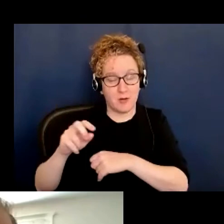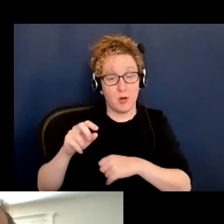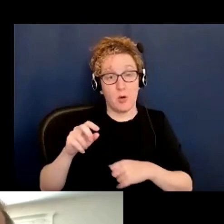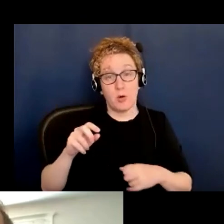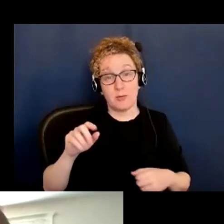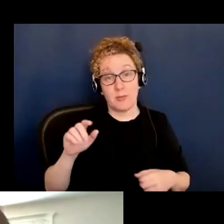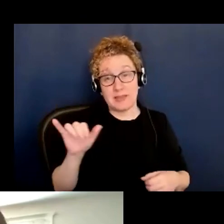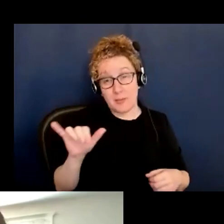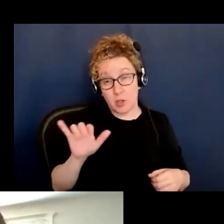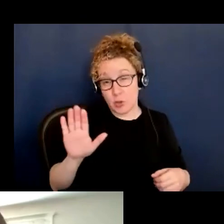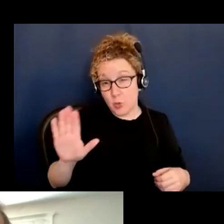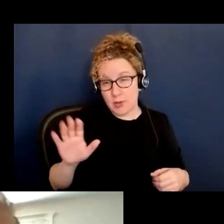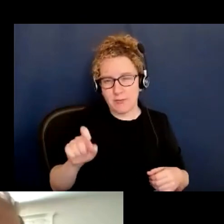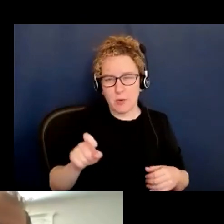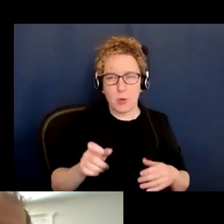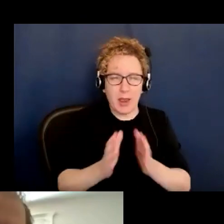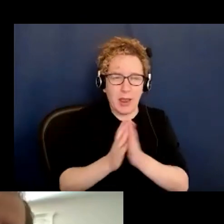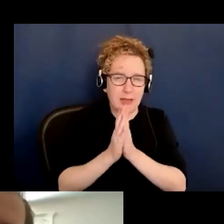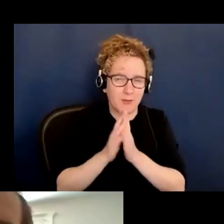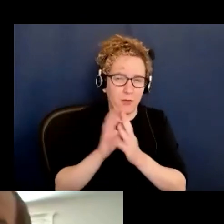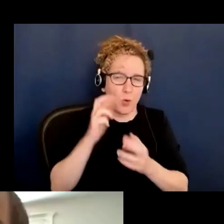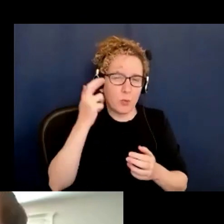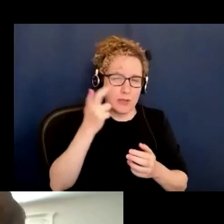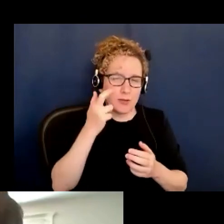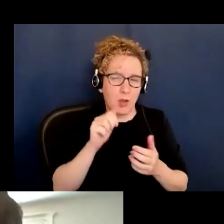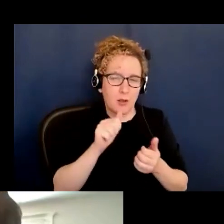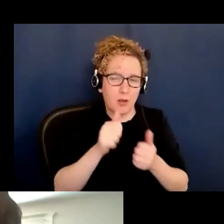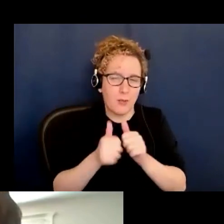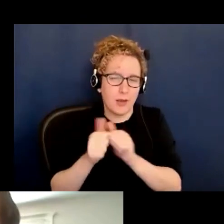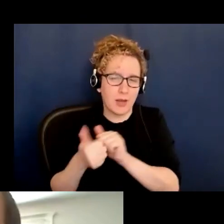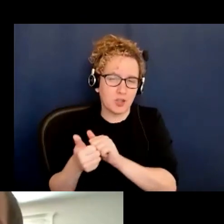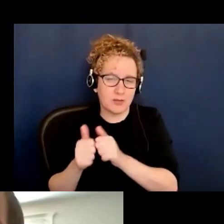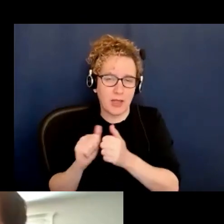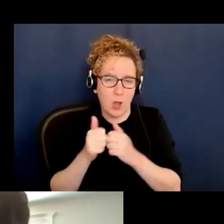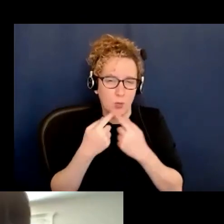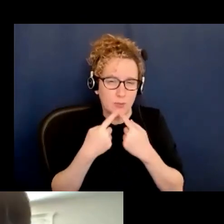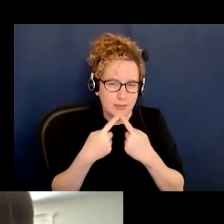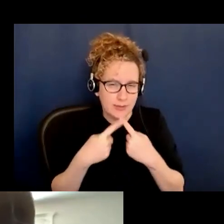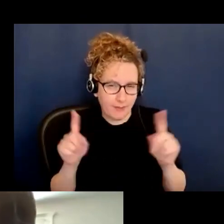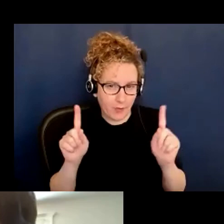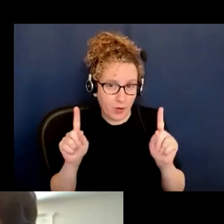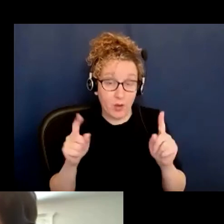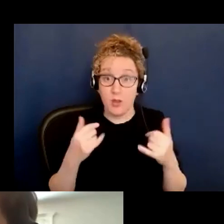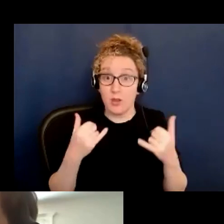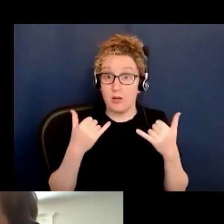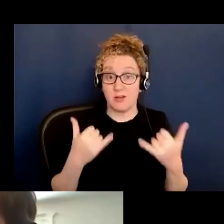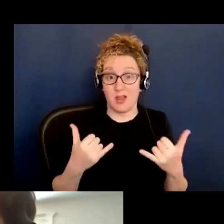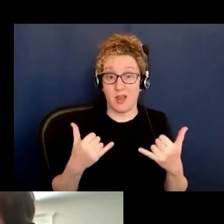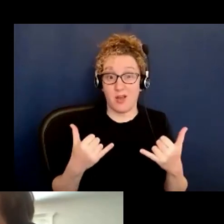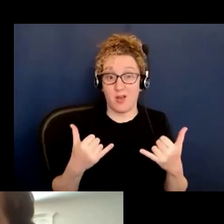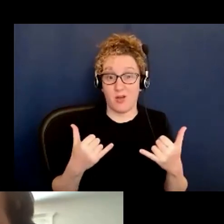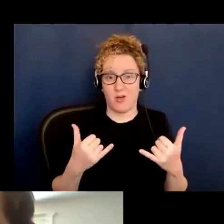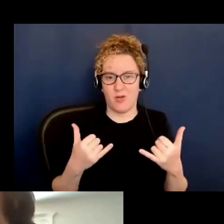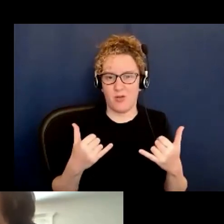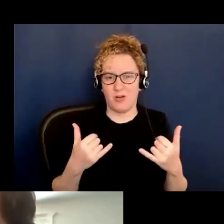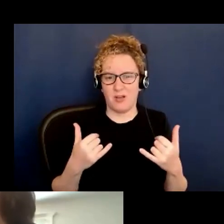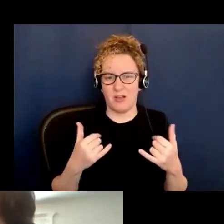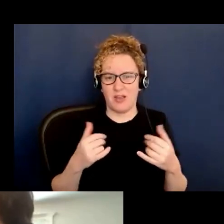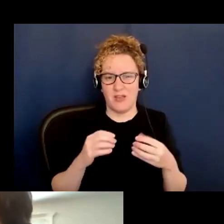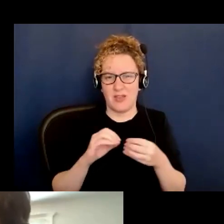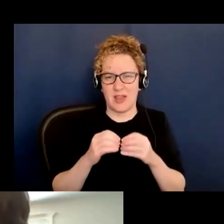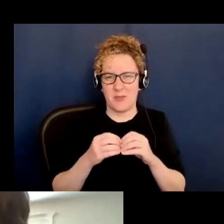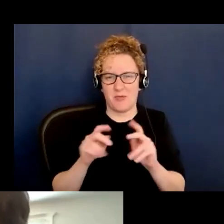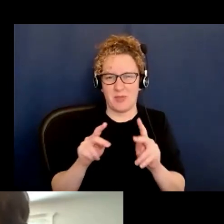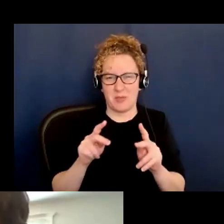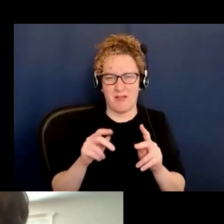something like that, maybe see how they're being successful here. But I'm seeing a disconcerting number of people now. I've had a number of